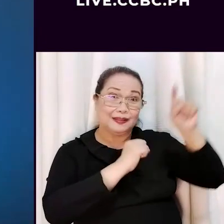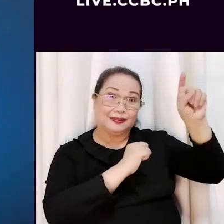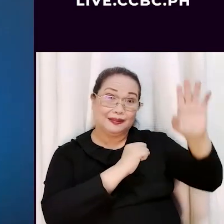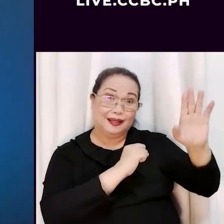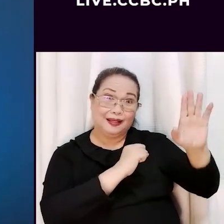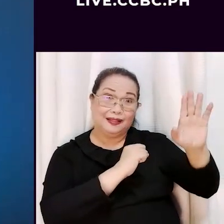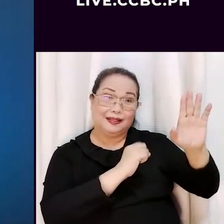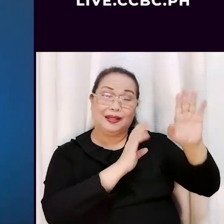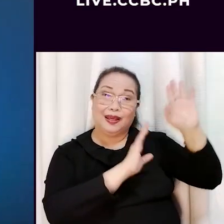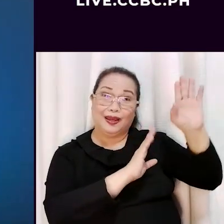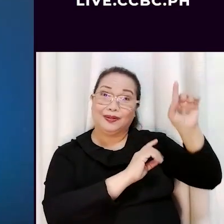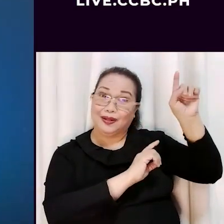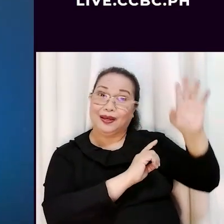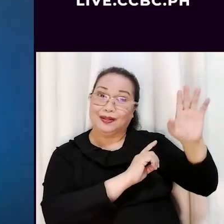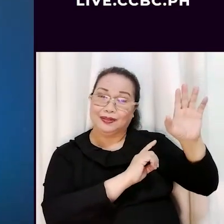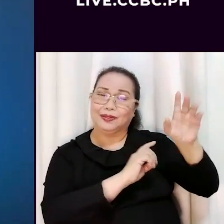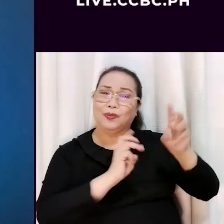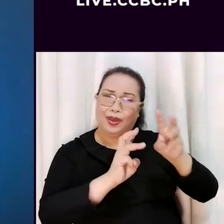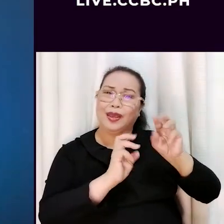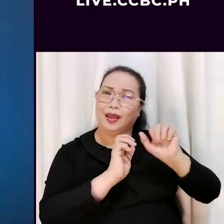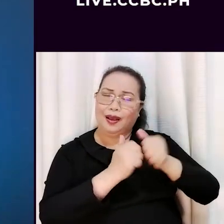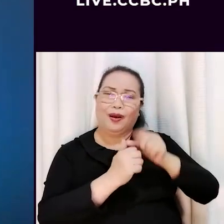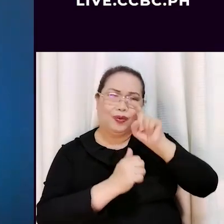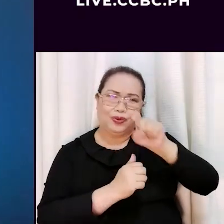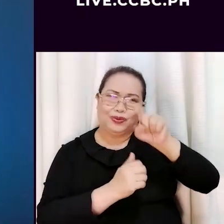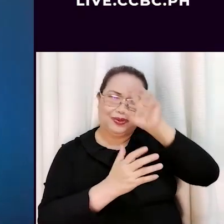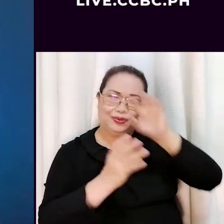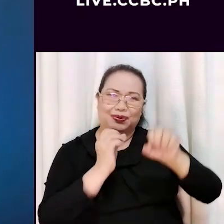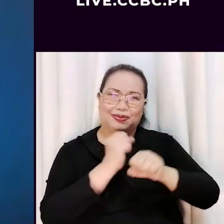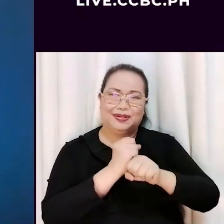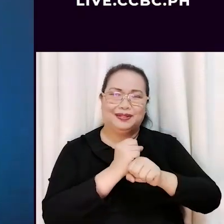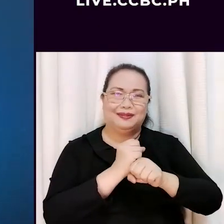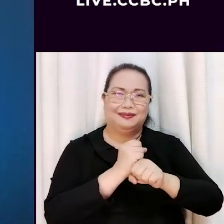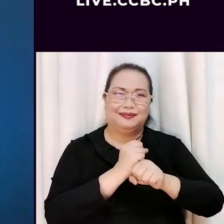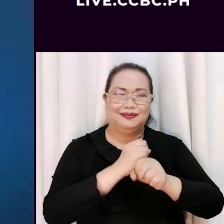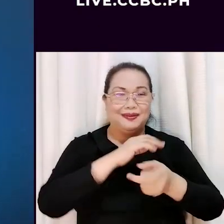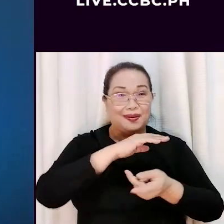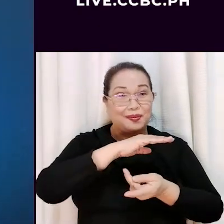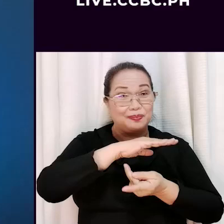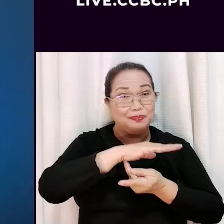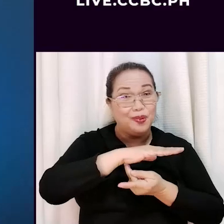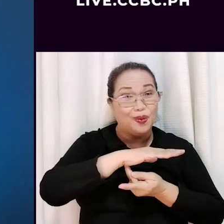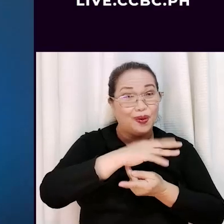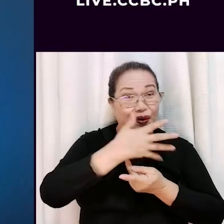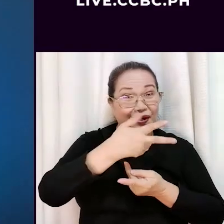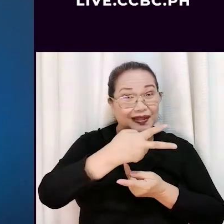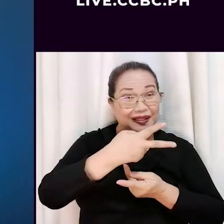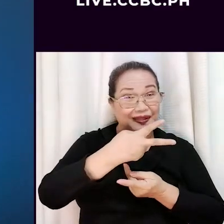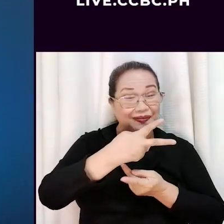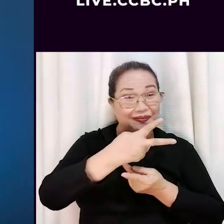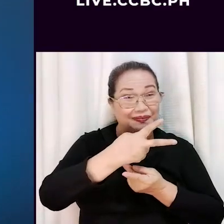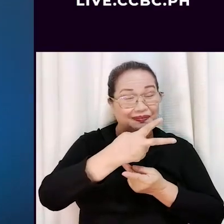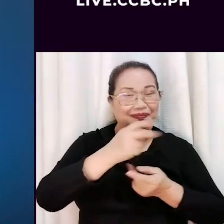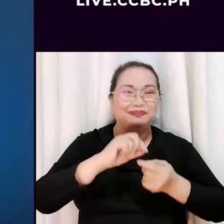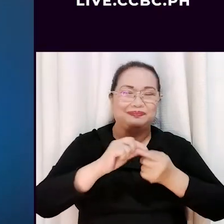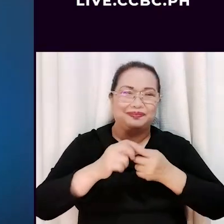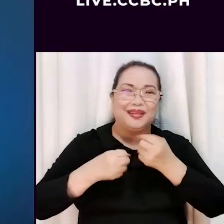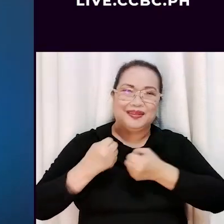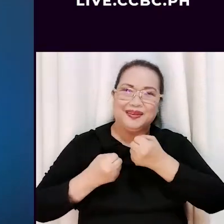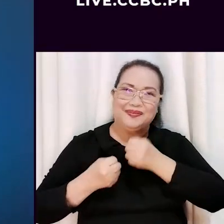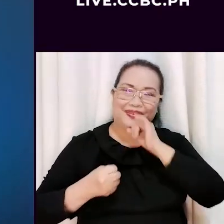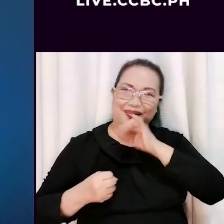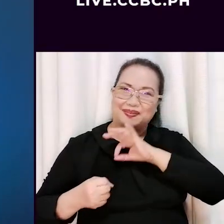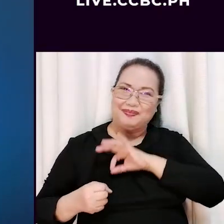ways. All right. Ito, si Paul. Paul told us about sufferings kanina. It's a